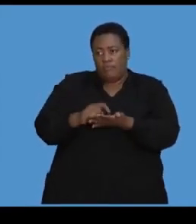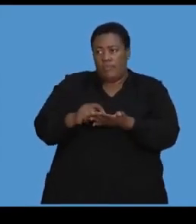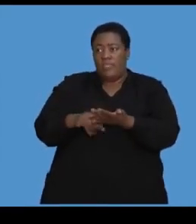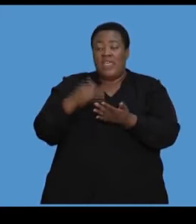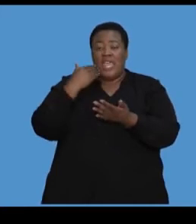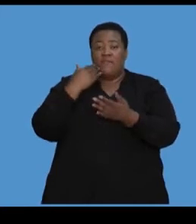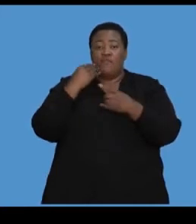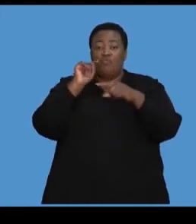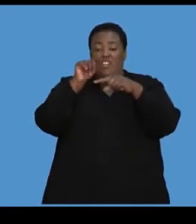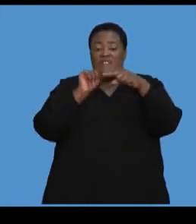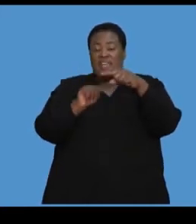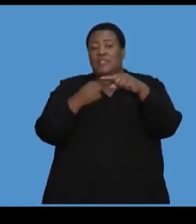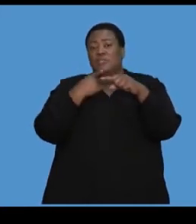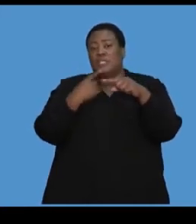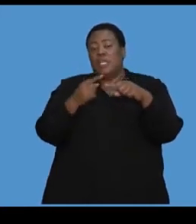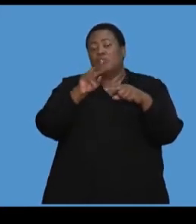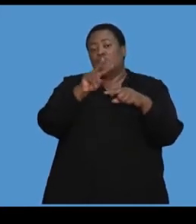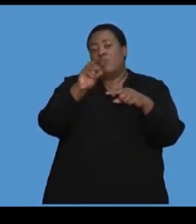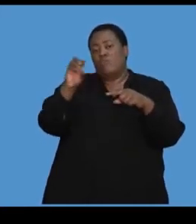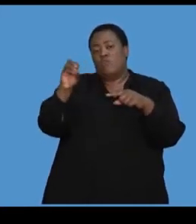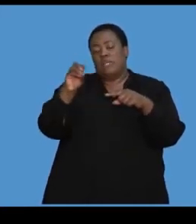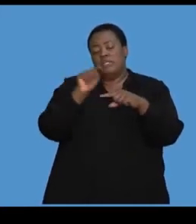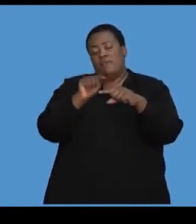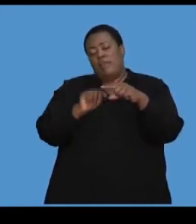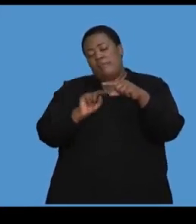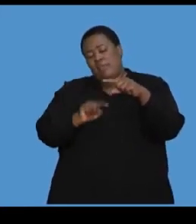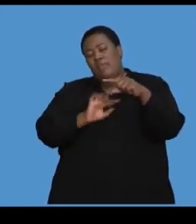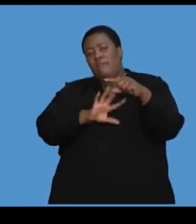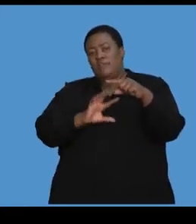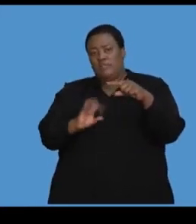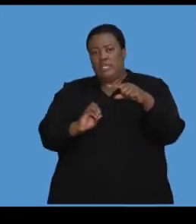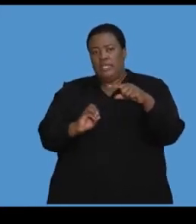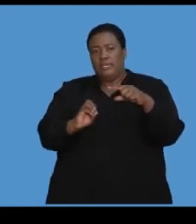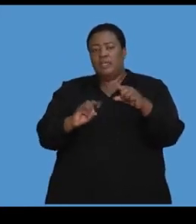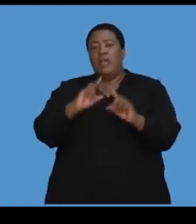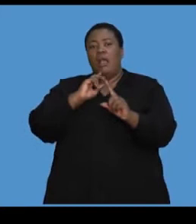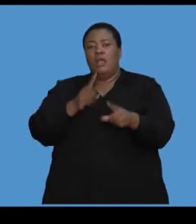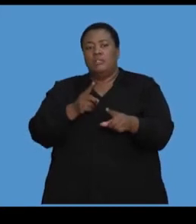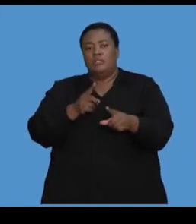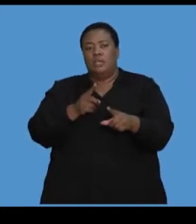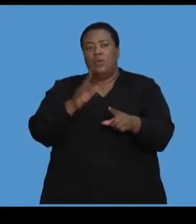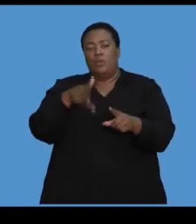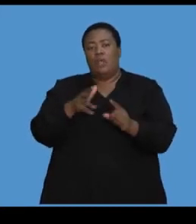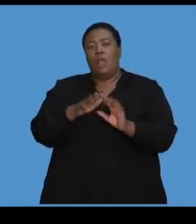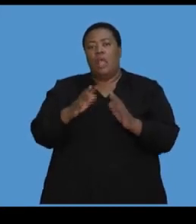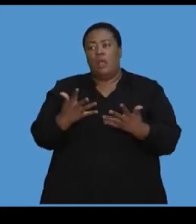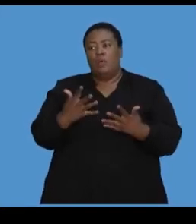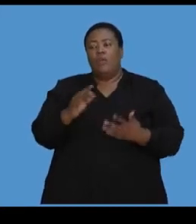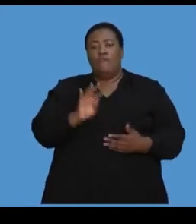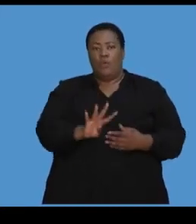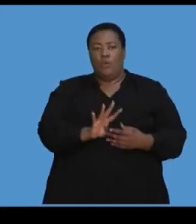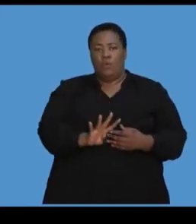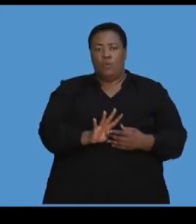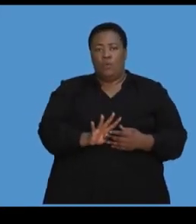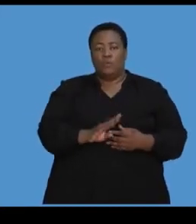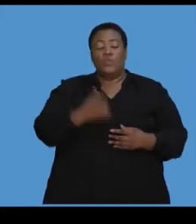you divide there, you say 200 divided by 50, you are going to get an answer of 4 there. So